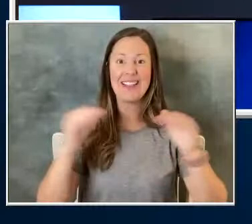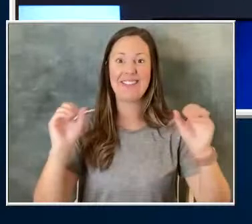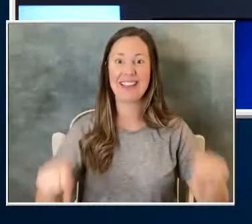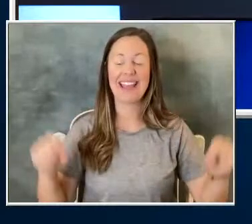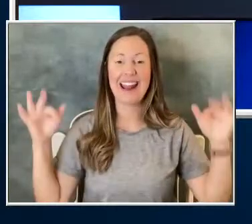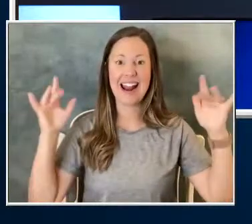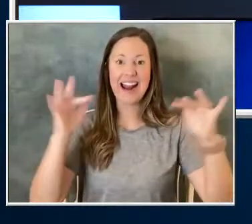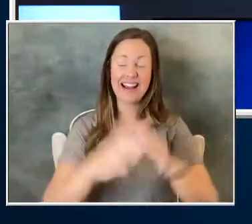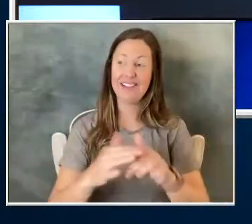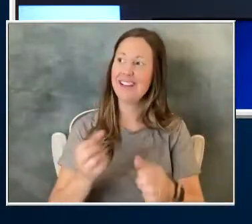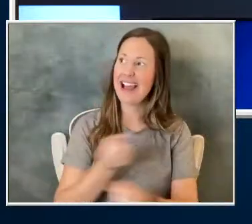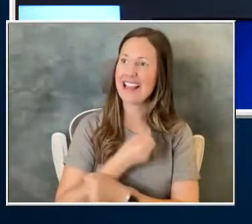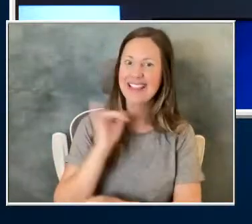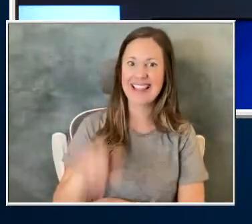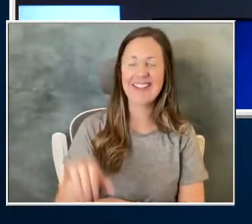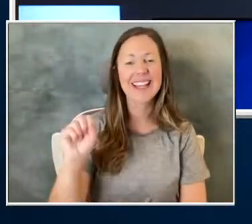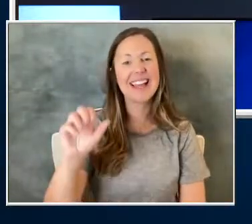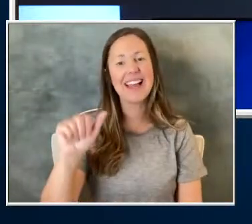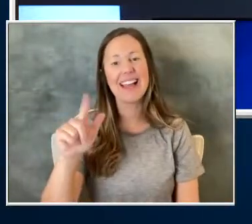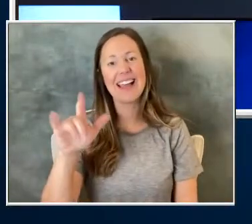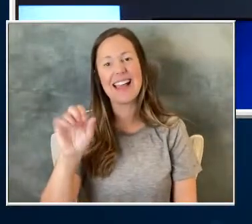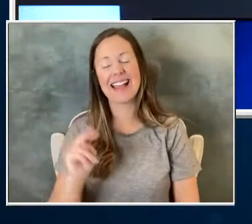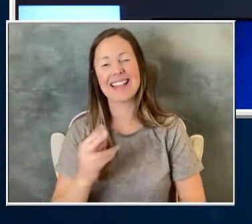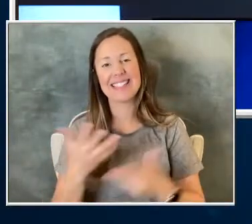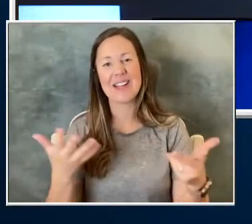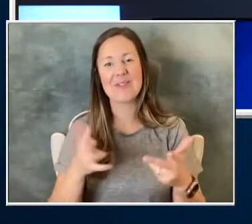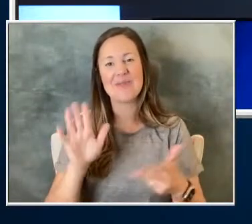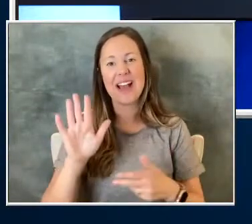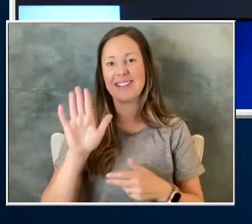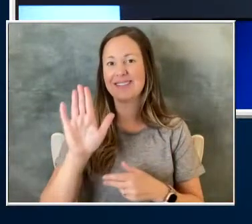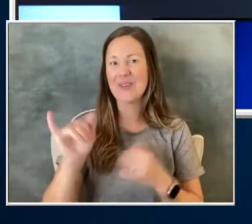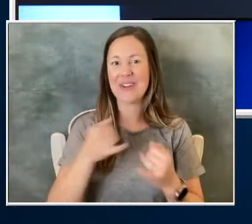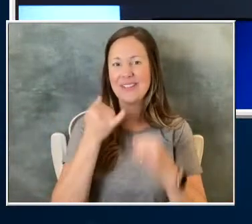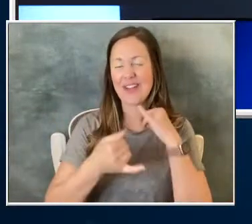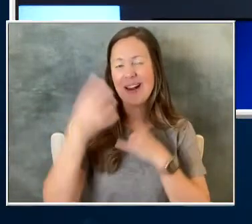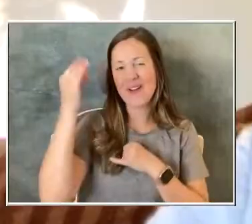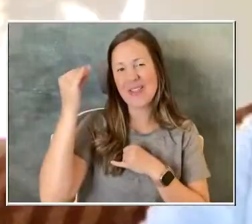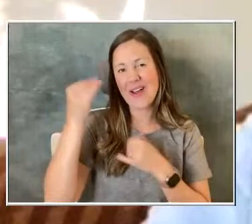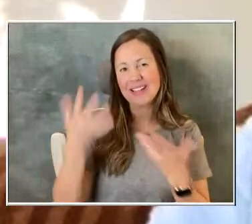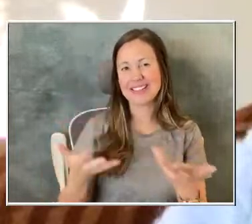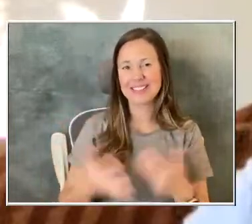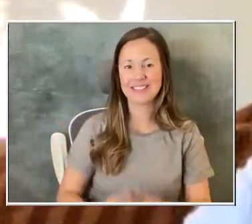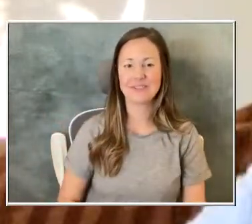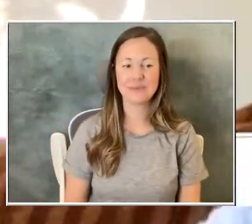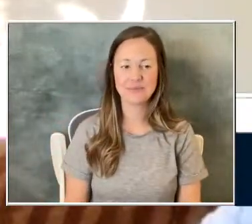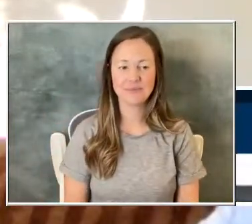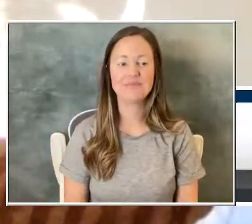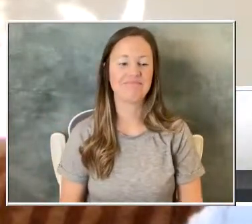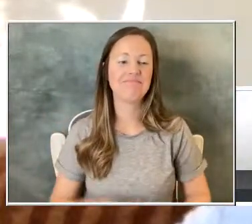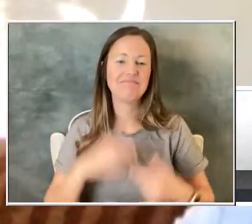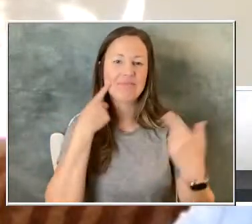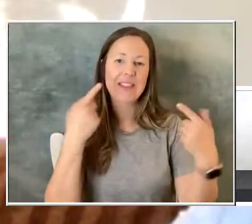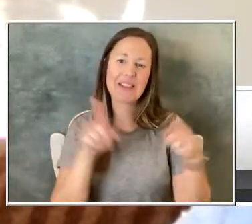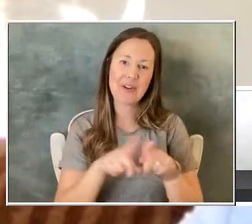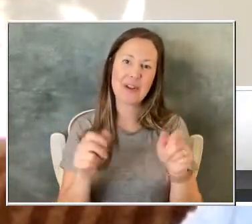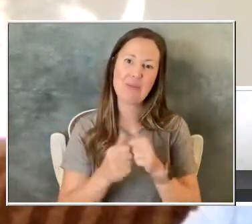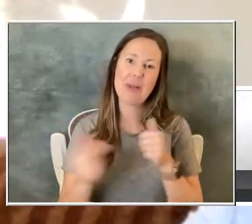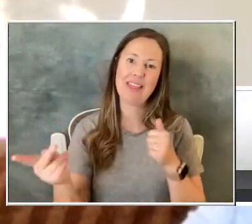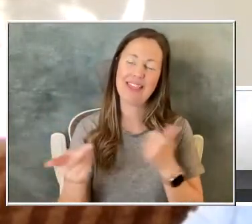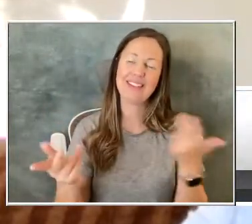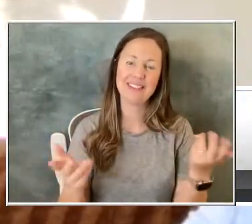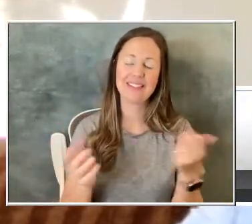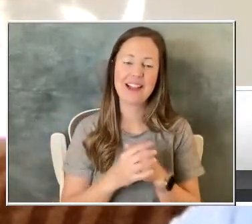That. All right, Allison, wrap us up. What's the big takeaway from your story? Well, I agree with them. I think